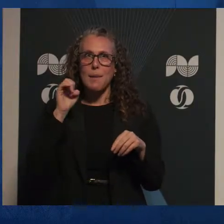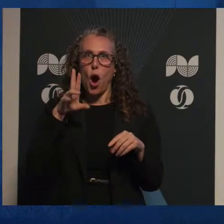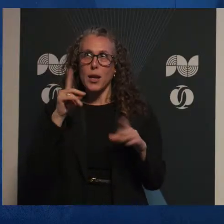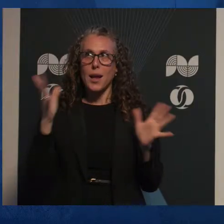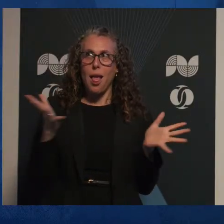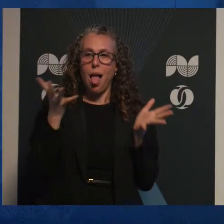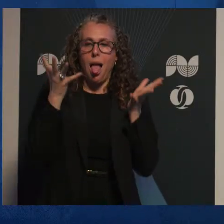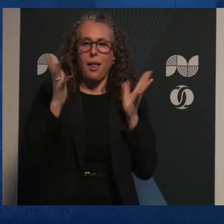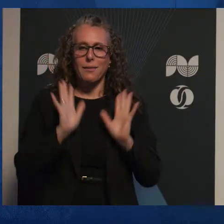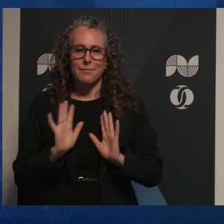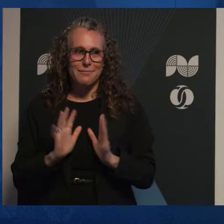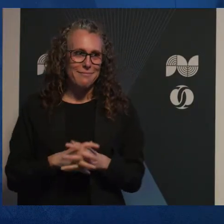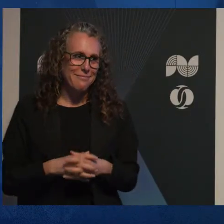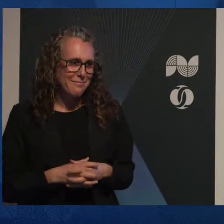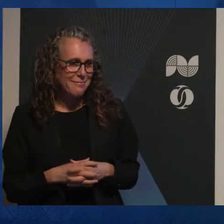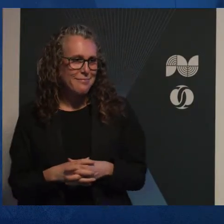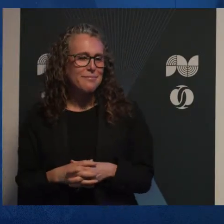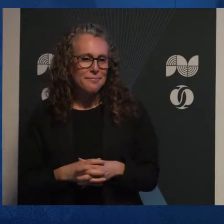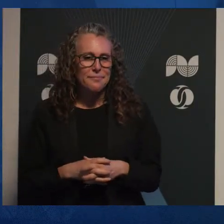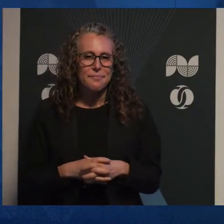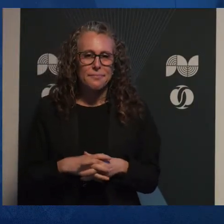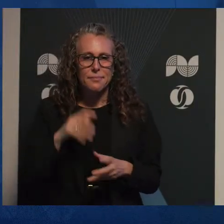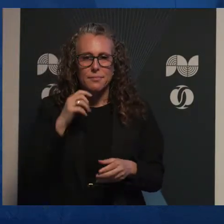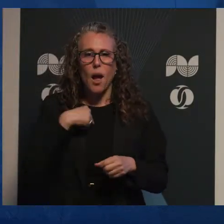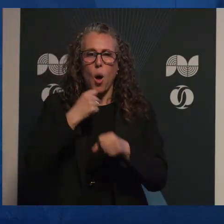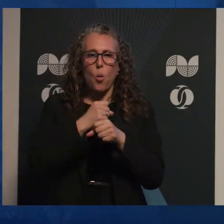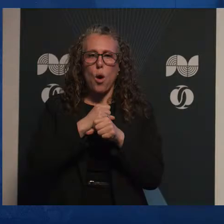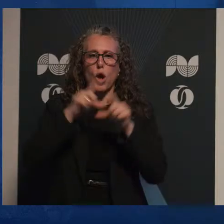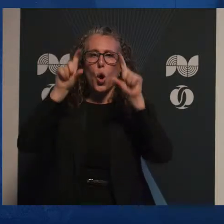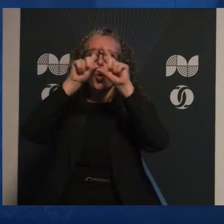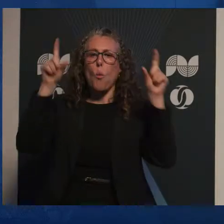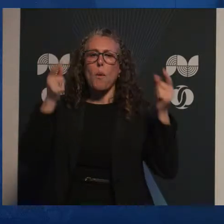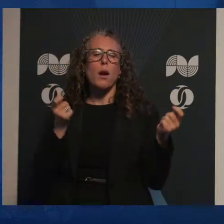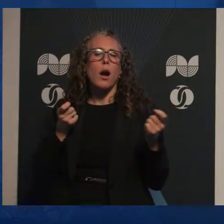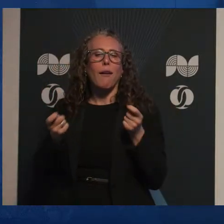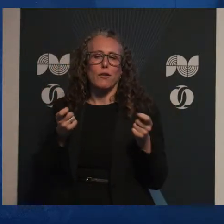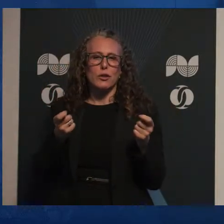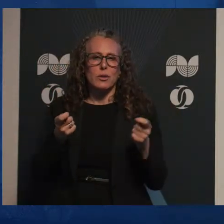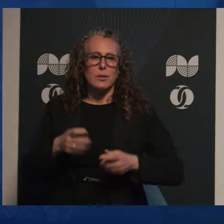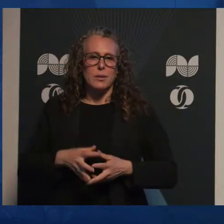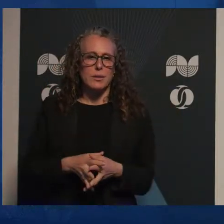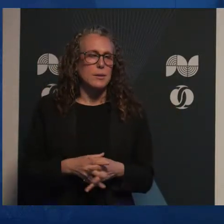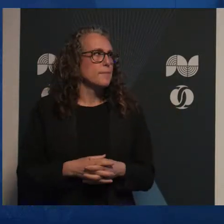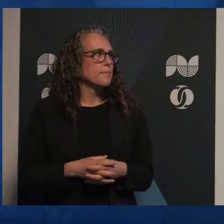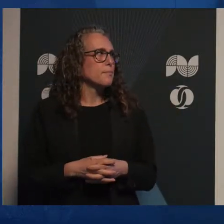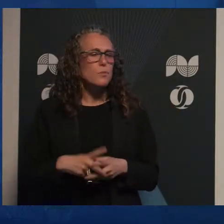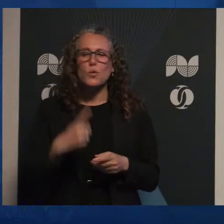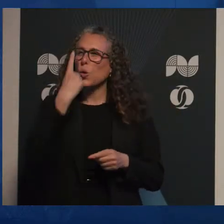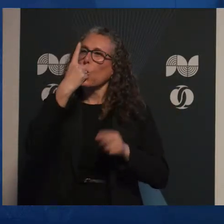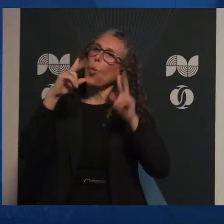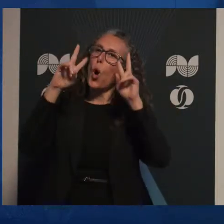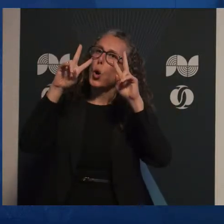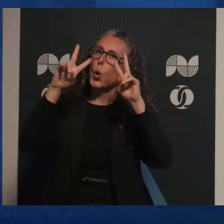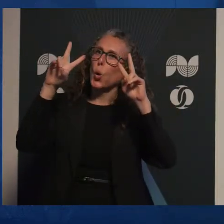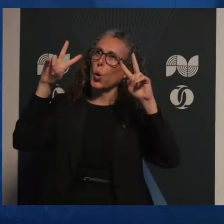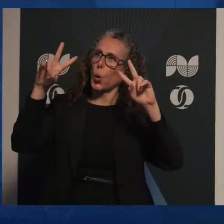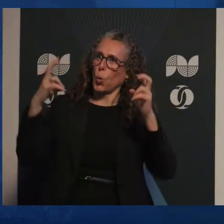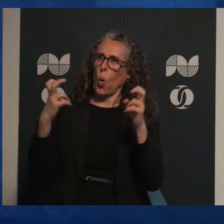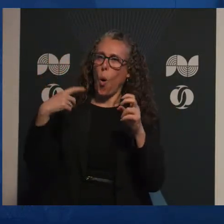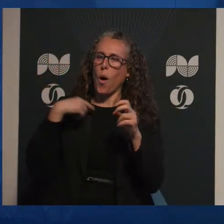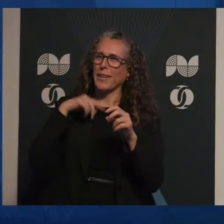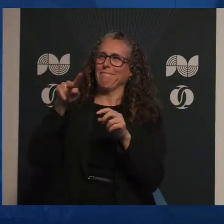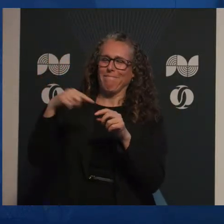So I work in corporate governance here at EBRD, and we come across a good quote that's often used, which